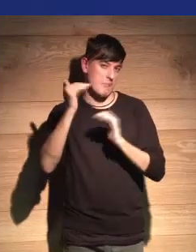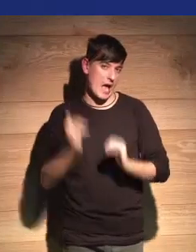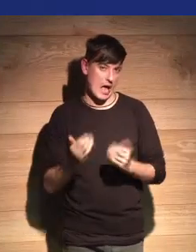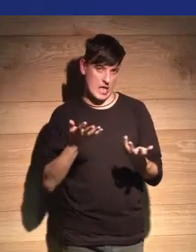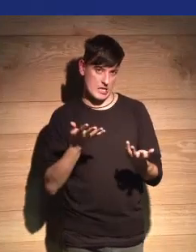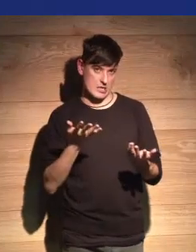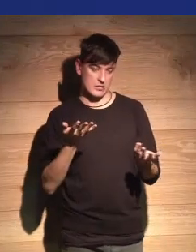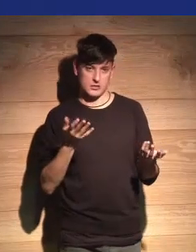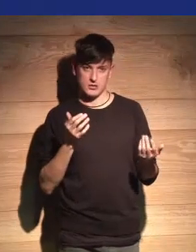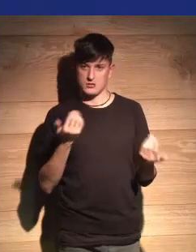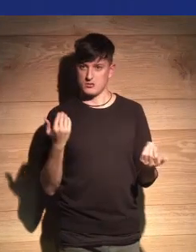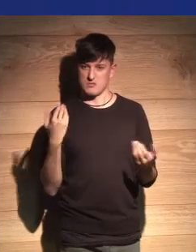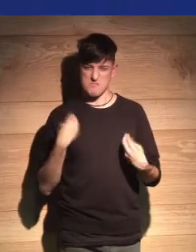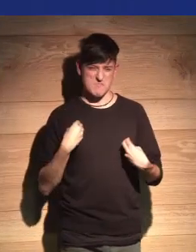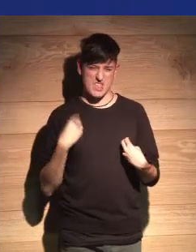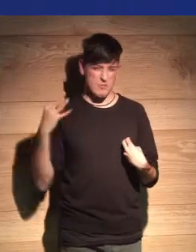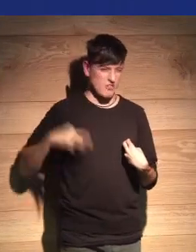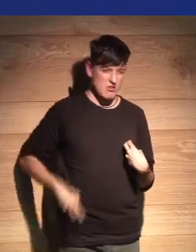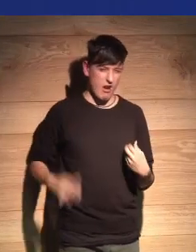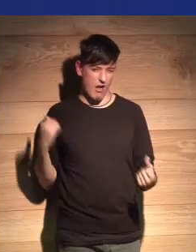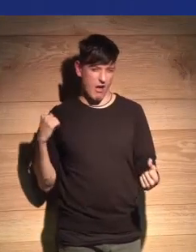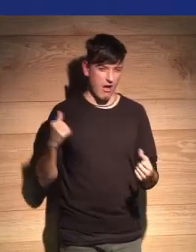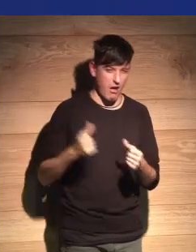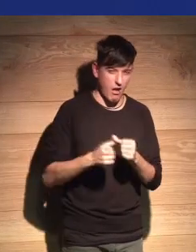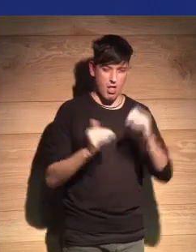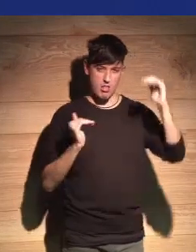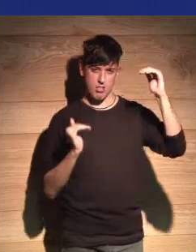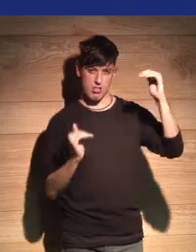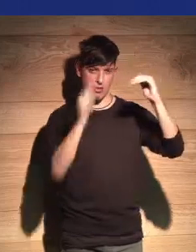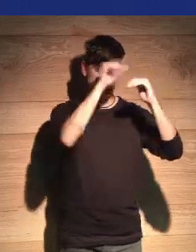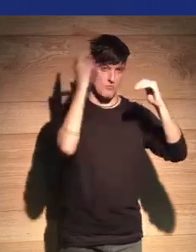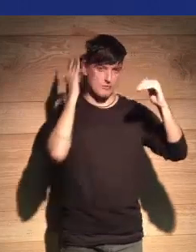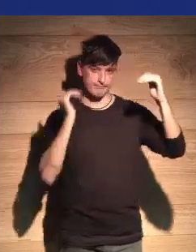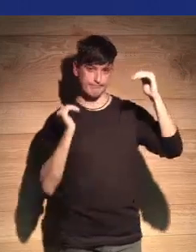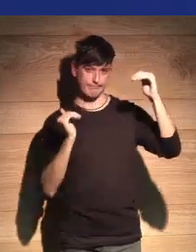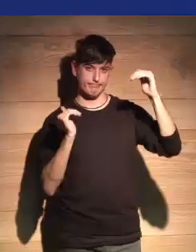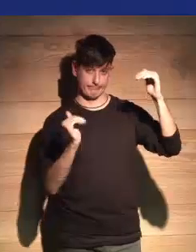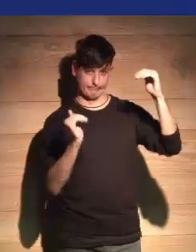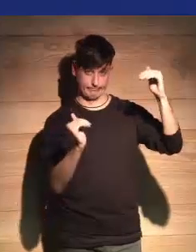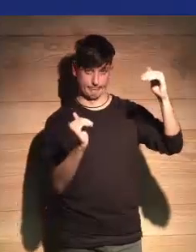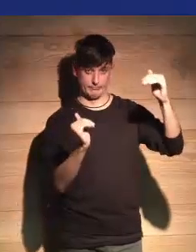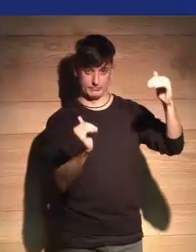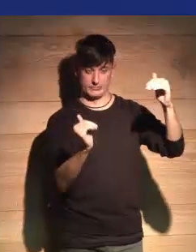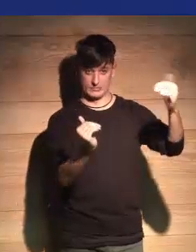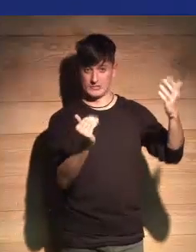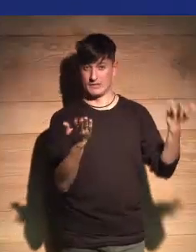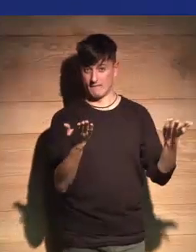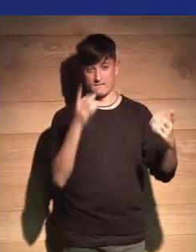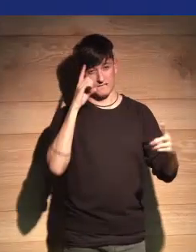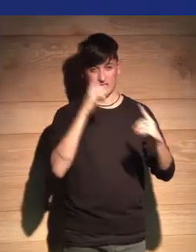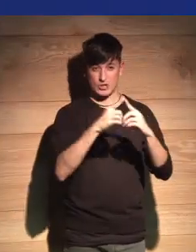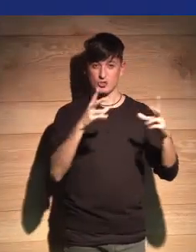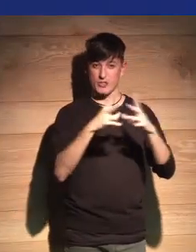of women. And women, therefore, they carry this gap all throughout their professional and retired